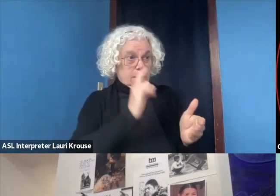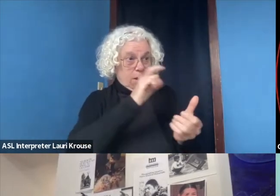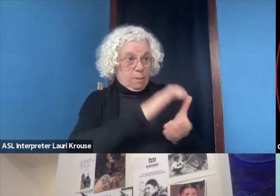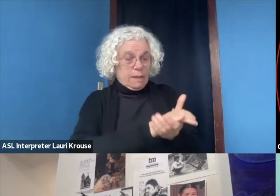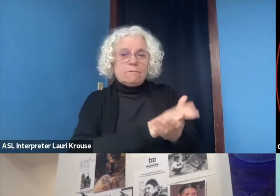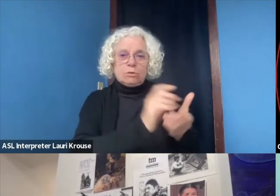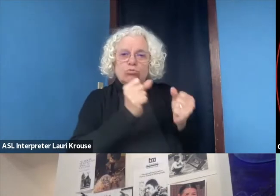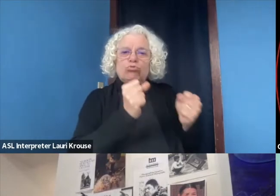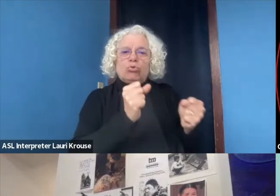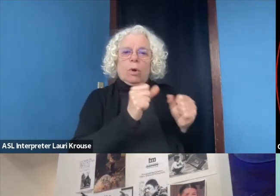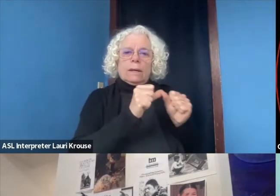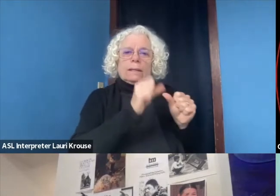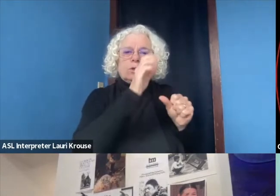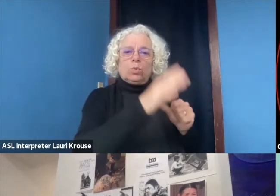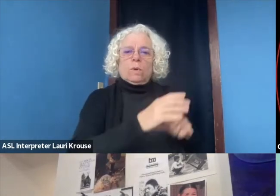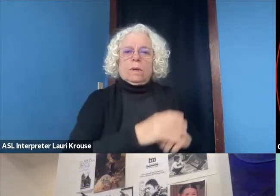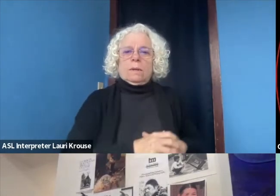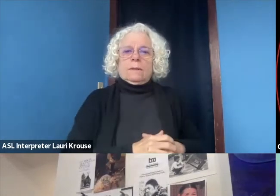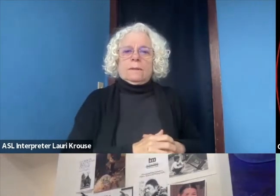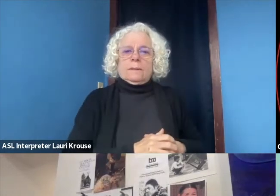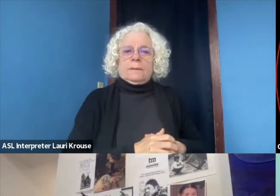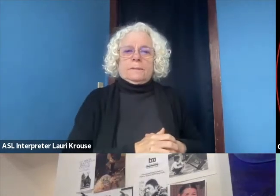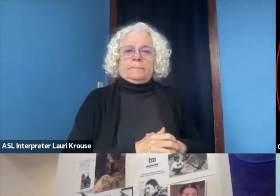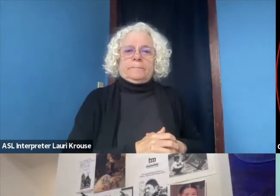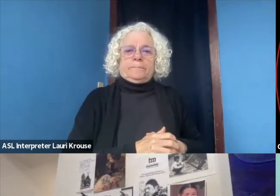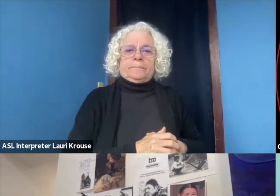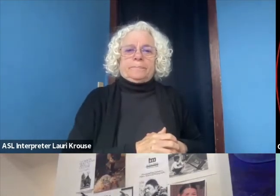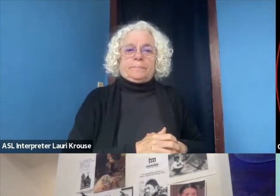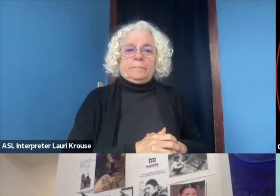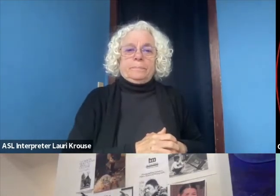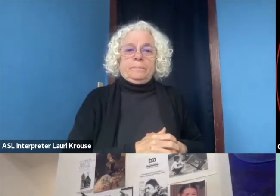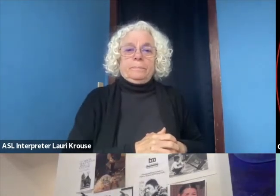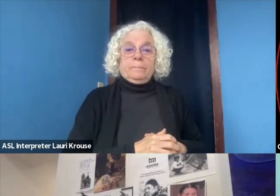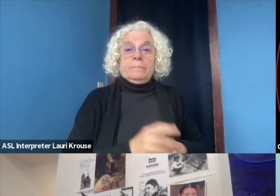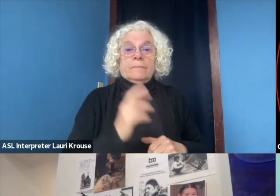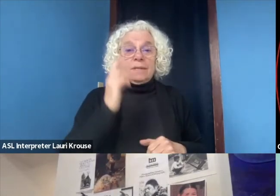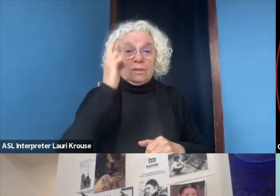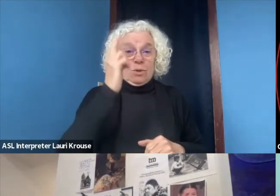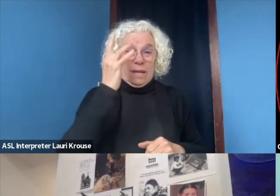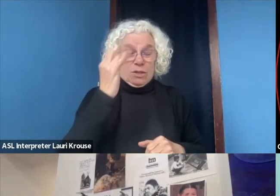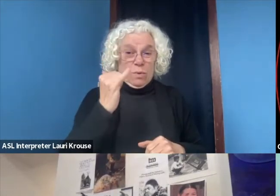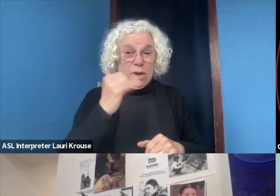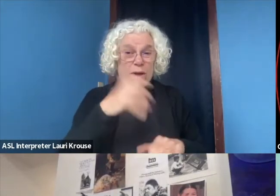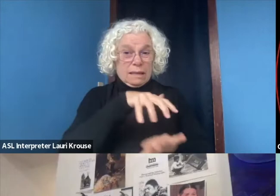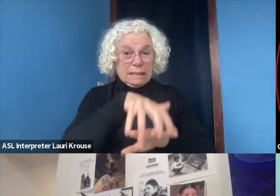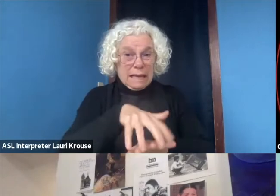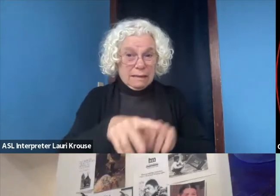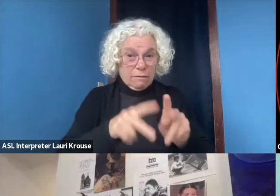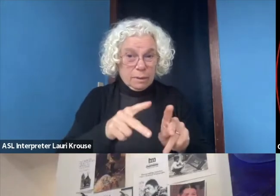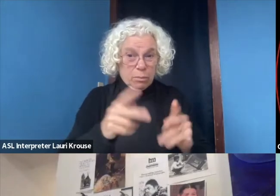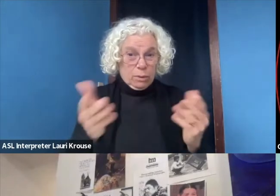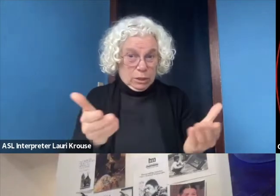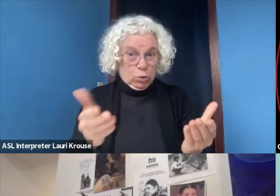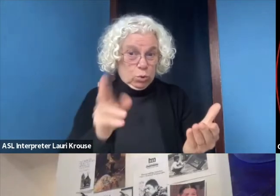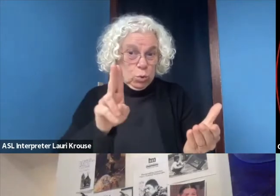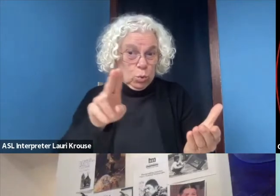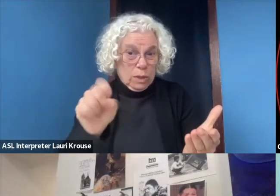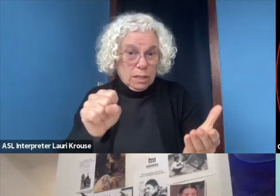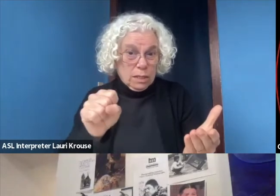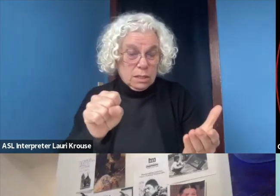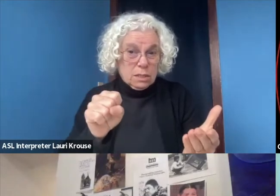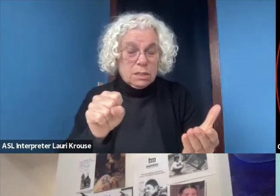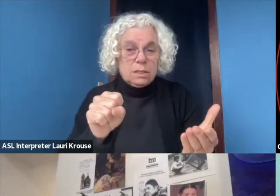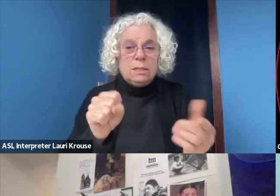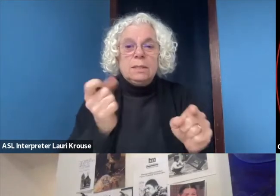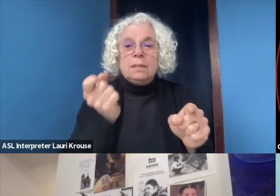strength. And that's why there's a traditional movement among Native Americans throughout this country, where the